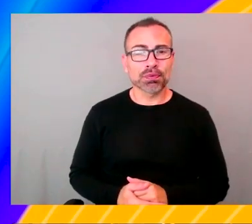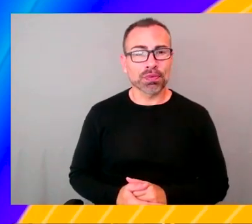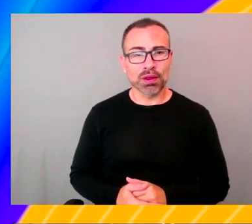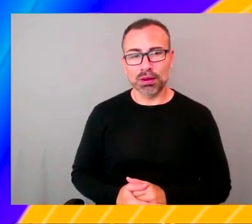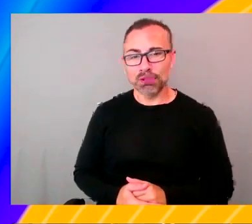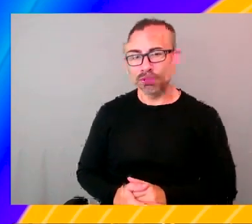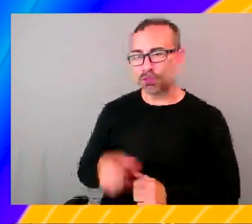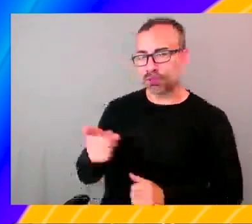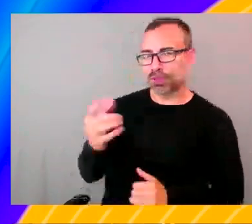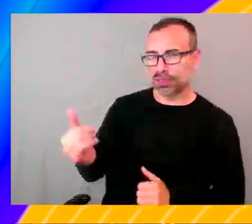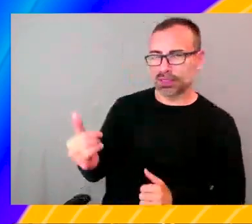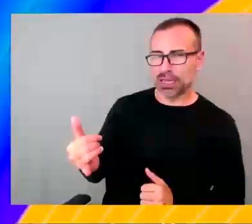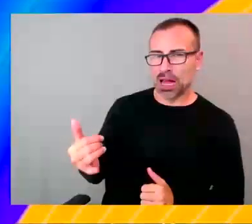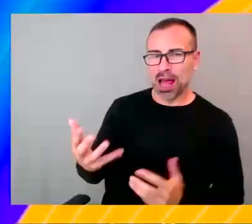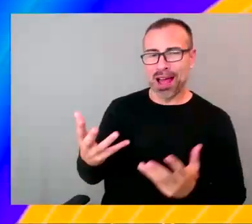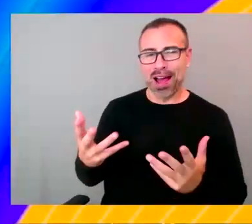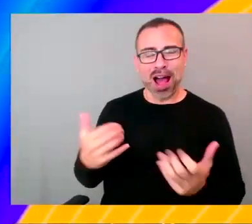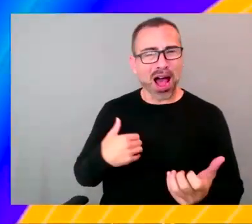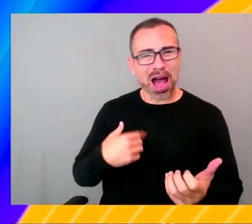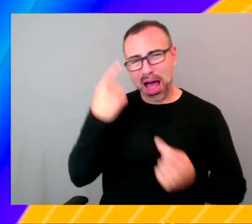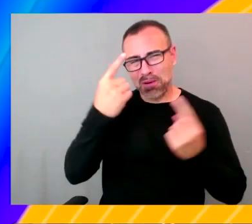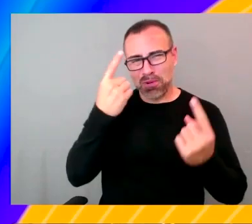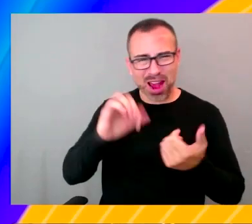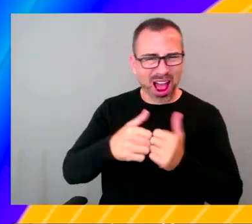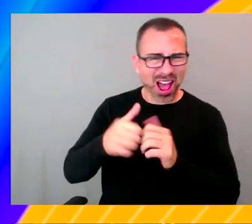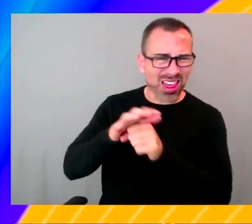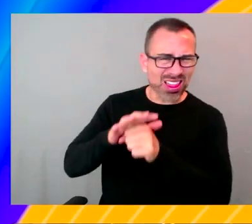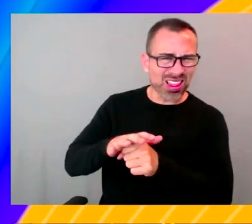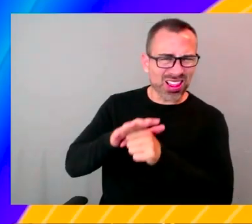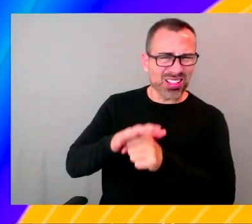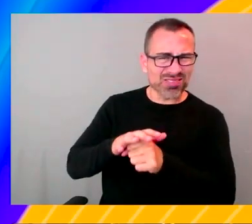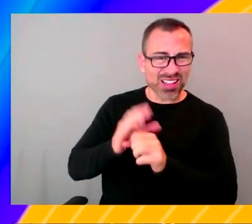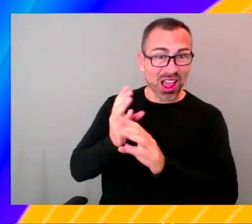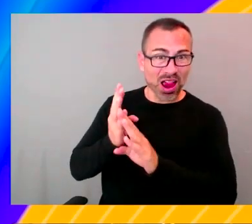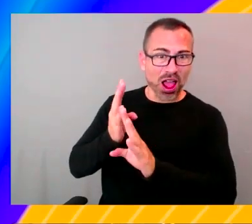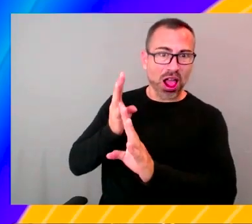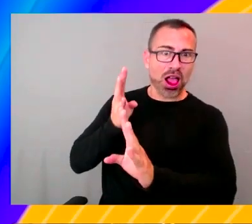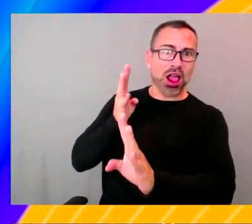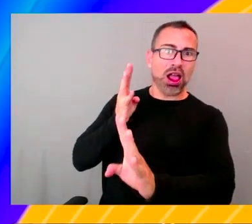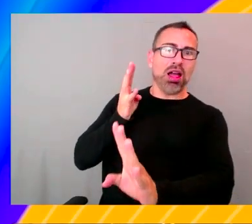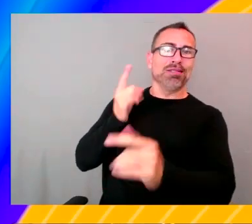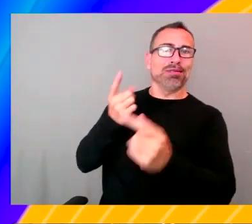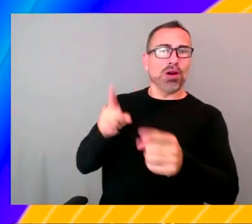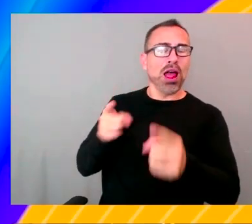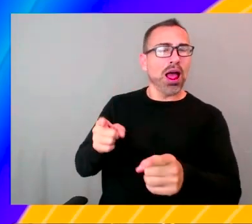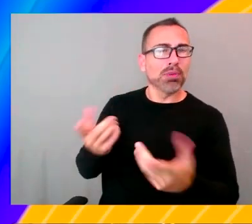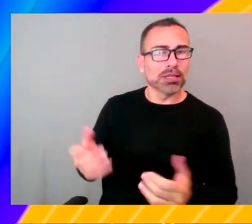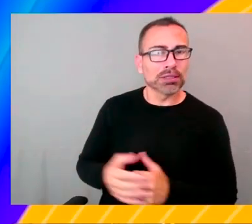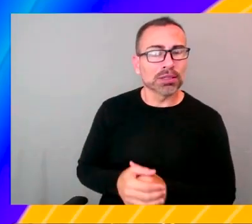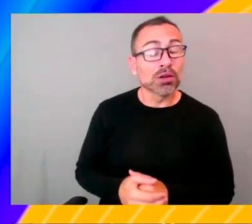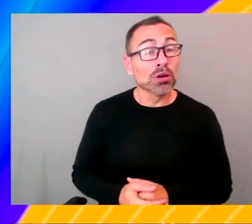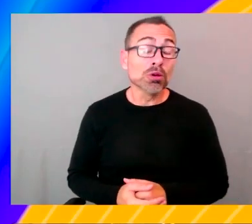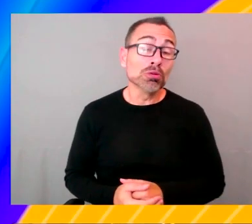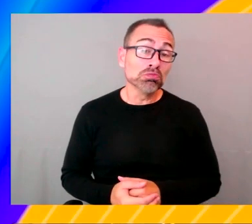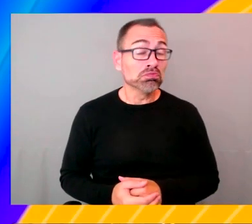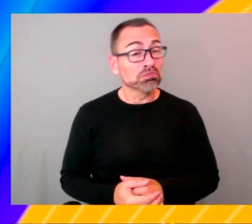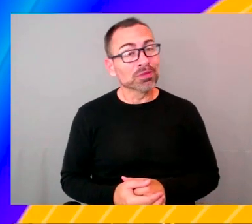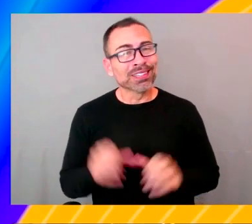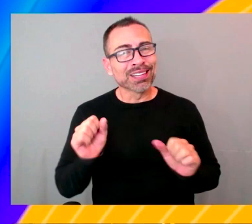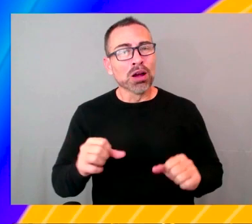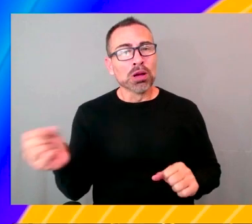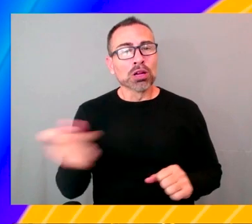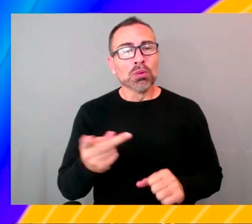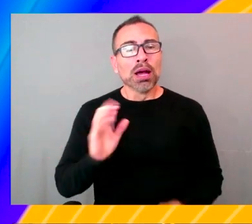prod-webserver.forestpenland.com is probably getting some load right now. Yeah, all of our beautiful friends on the everybody's internet. testing it out, right? Well, we could go back to our